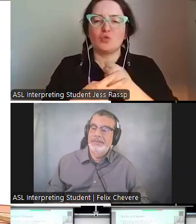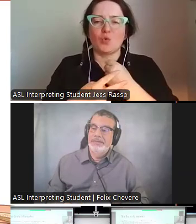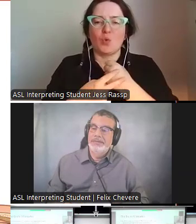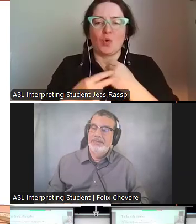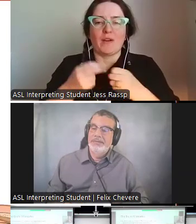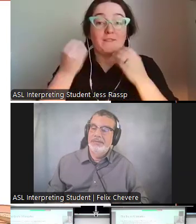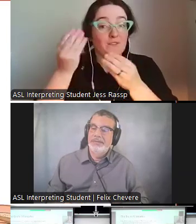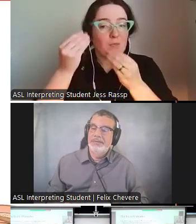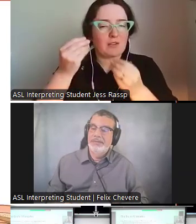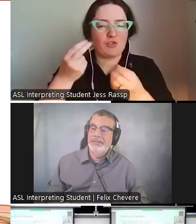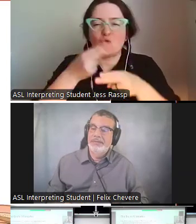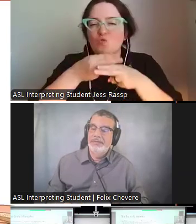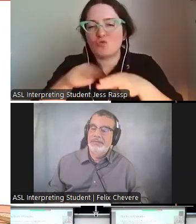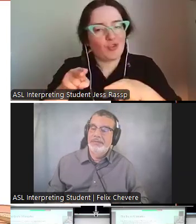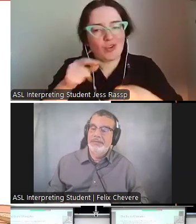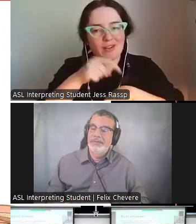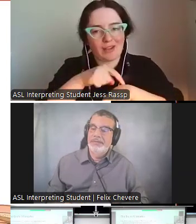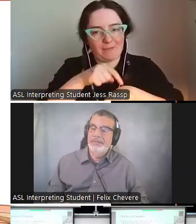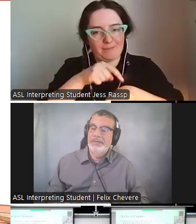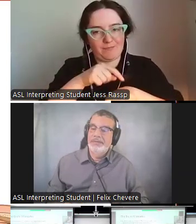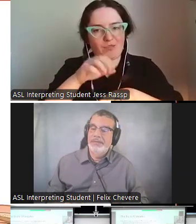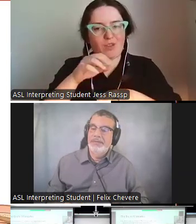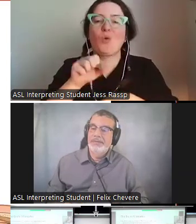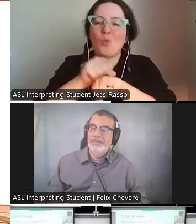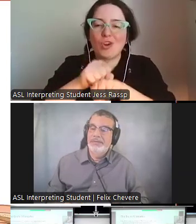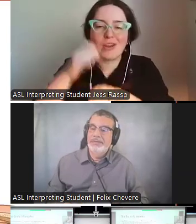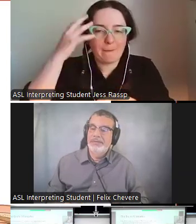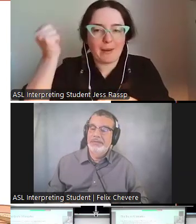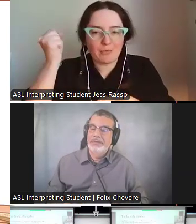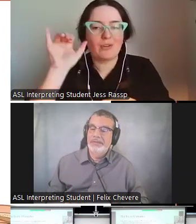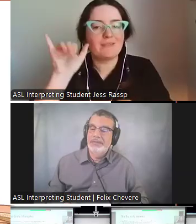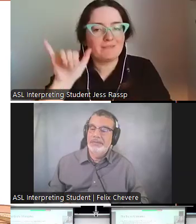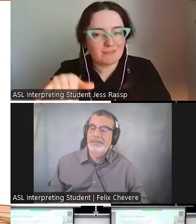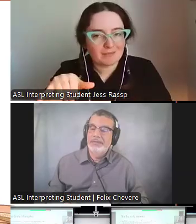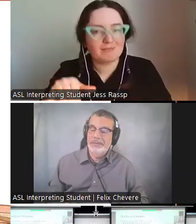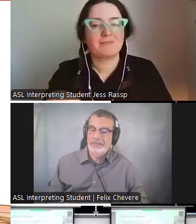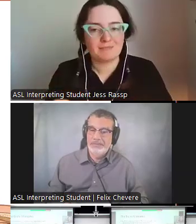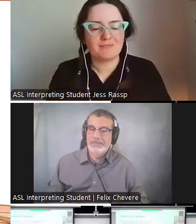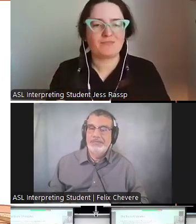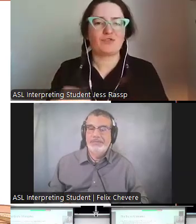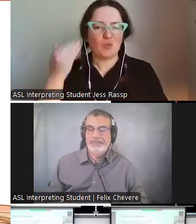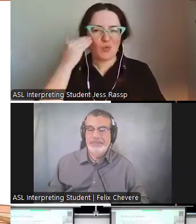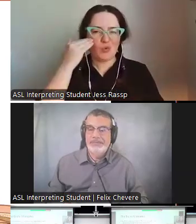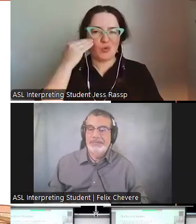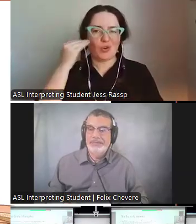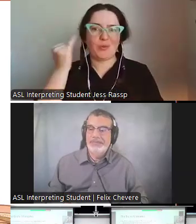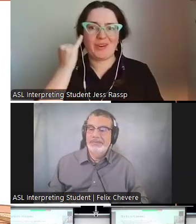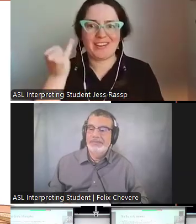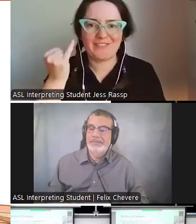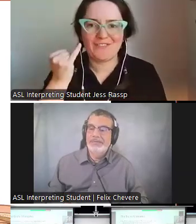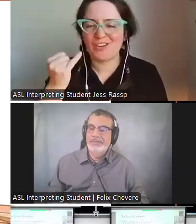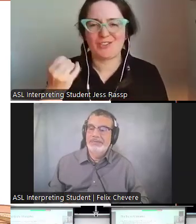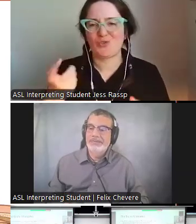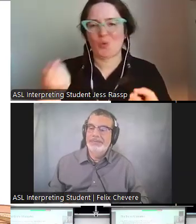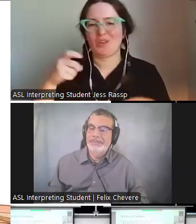allows us to tend to get rid of the information we don't need. right? Like you have somebody talking in the